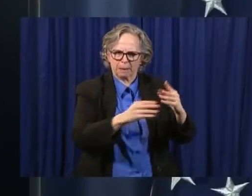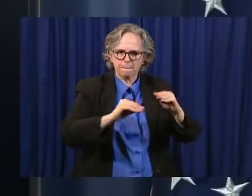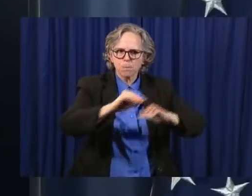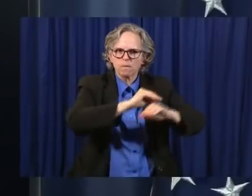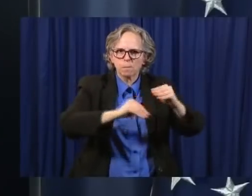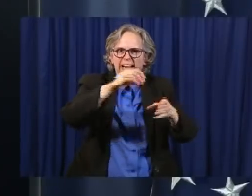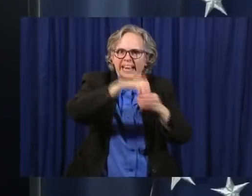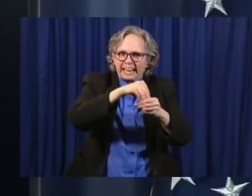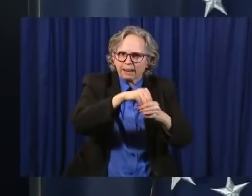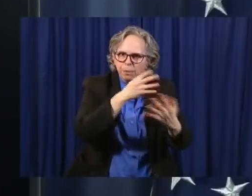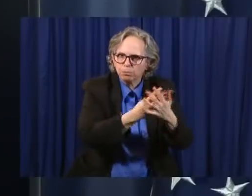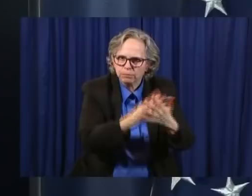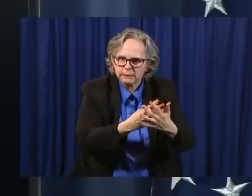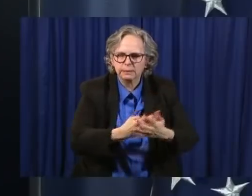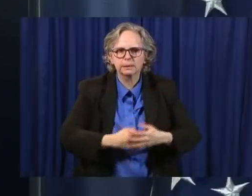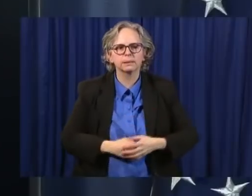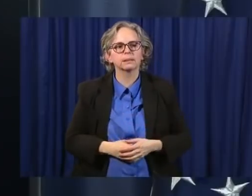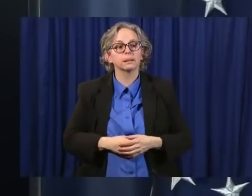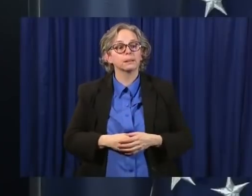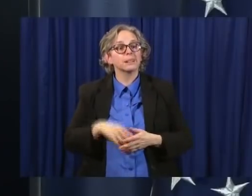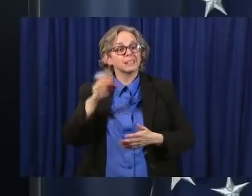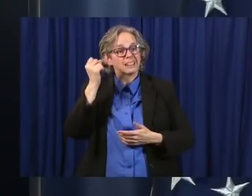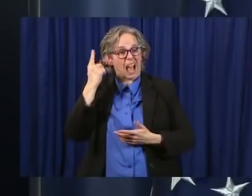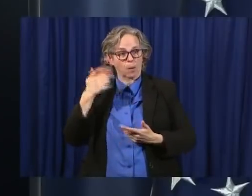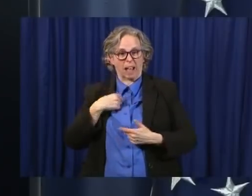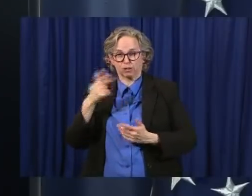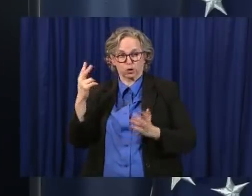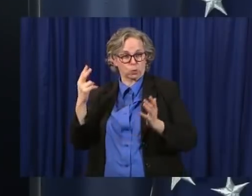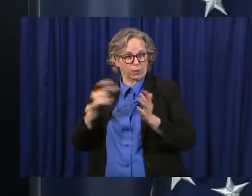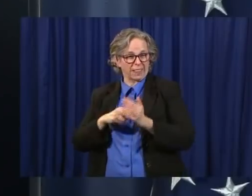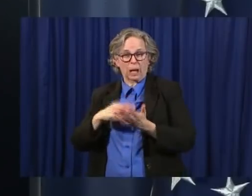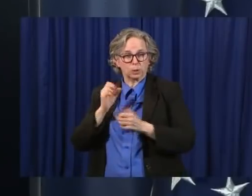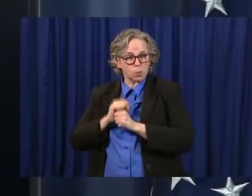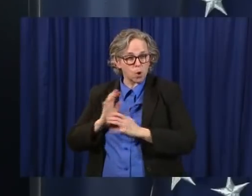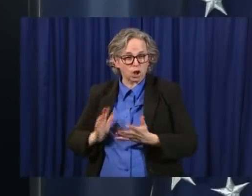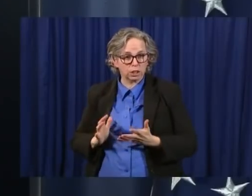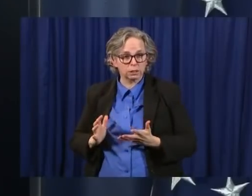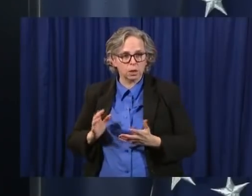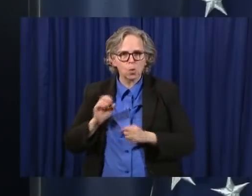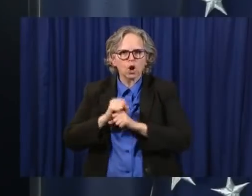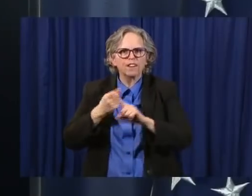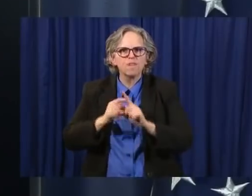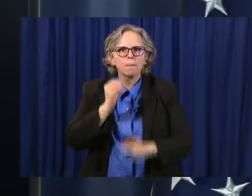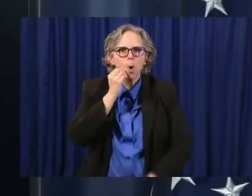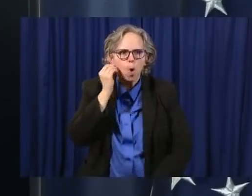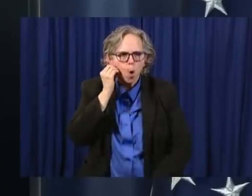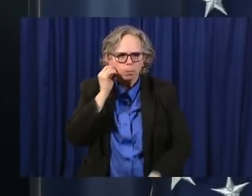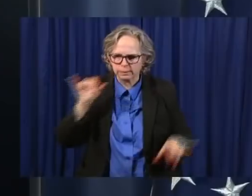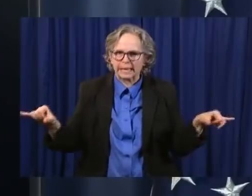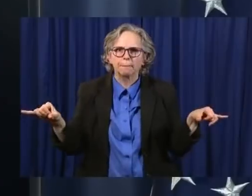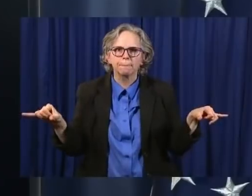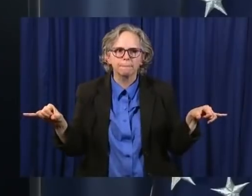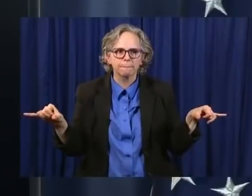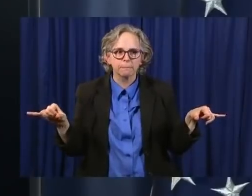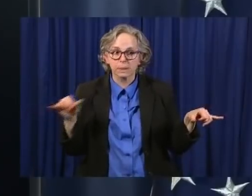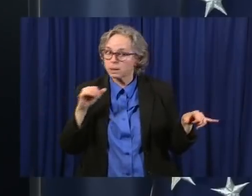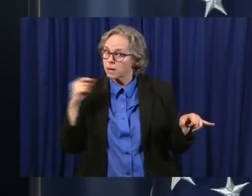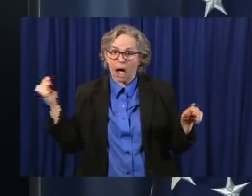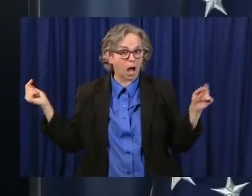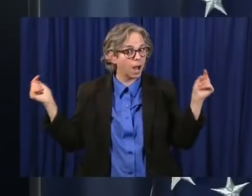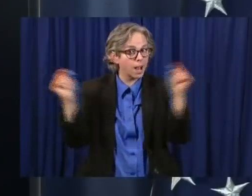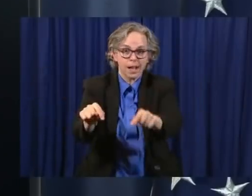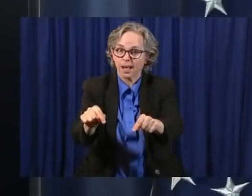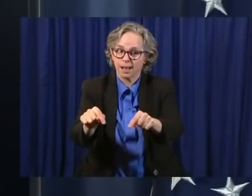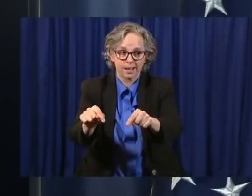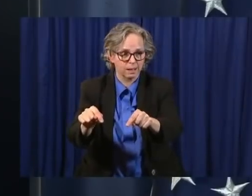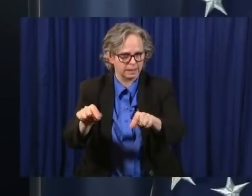2,000 of our workers telecommuting now so that they aren't mixing with our prison. They're still doing their job every day